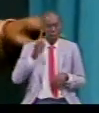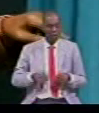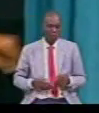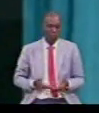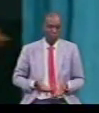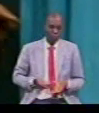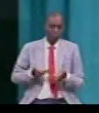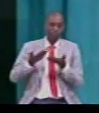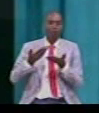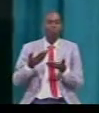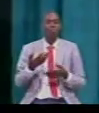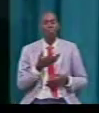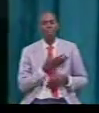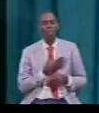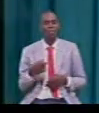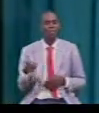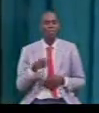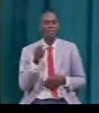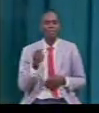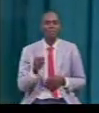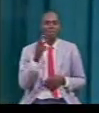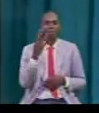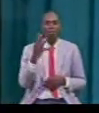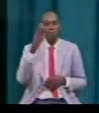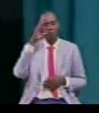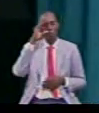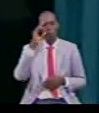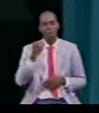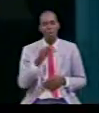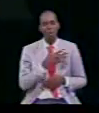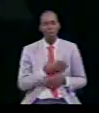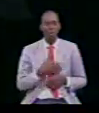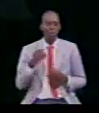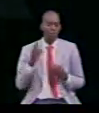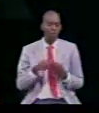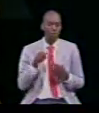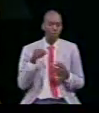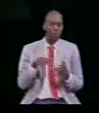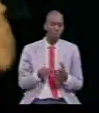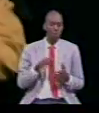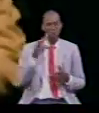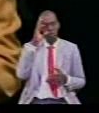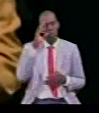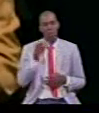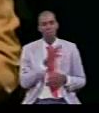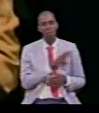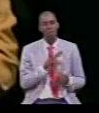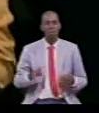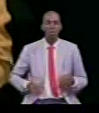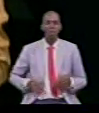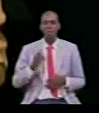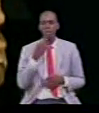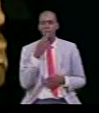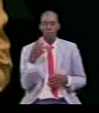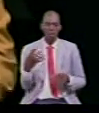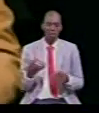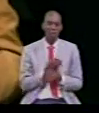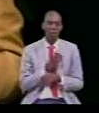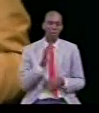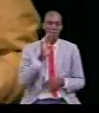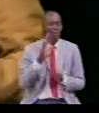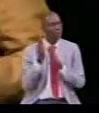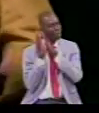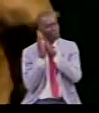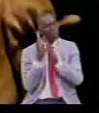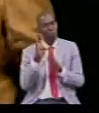bed. They needed four men. And to this man, Christ said, take up thy bed